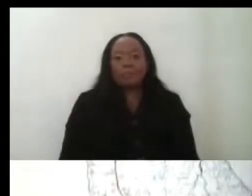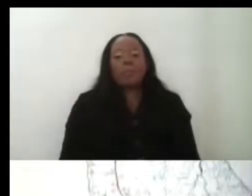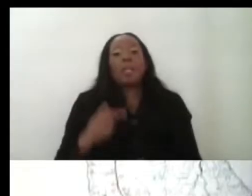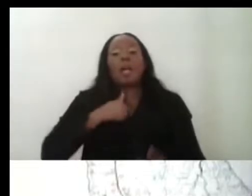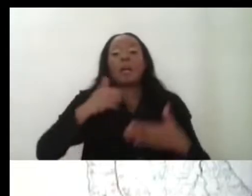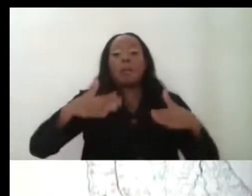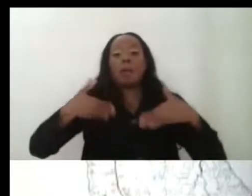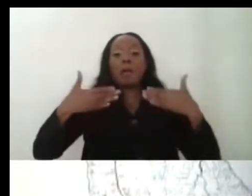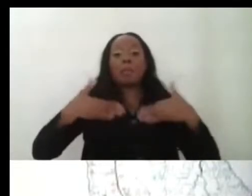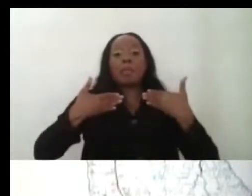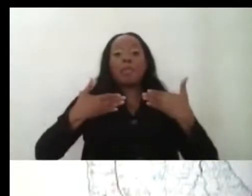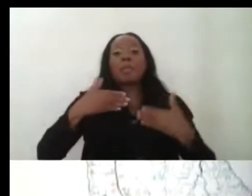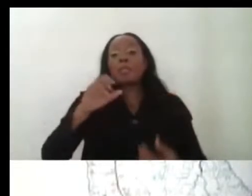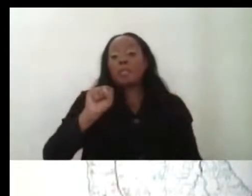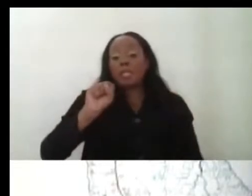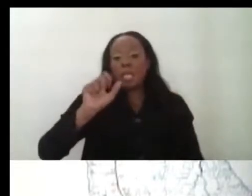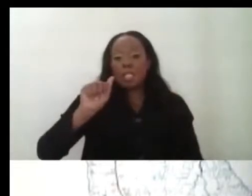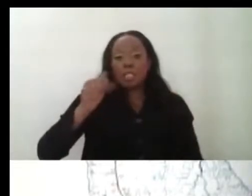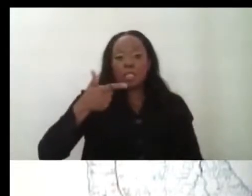Barbadians as a whole